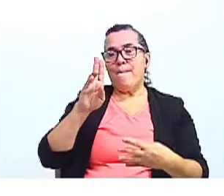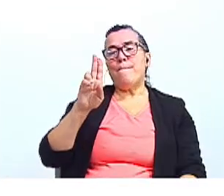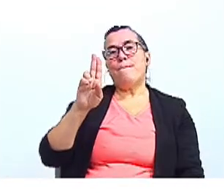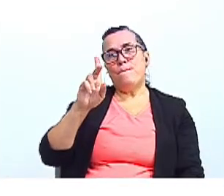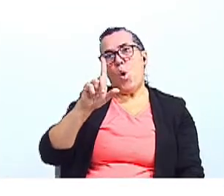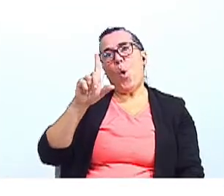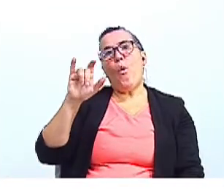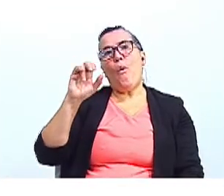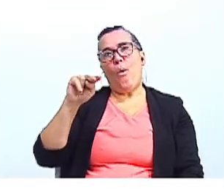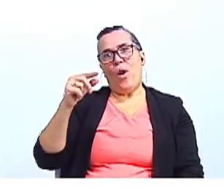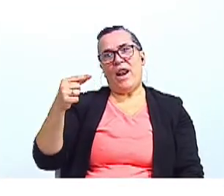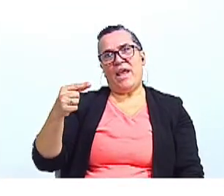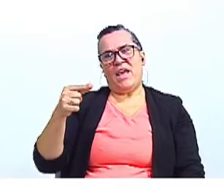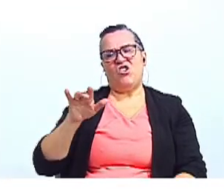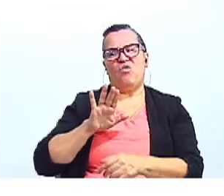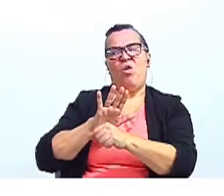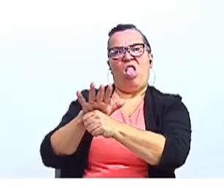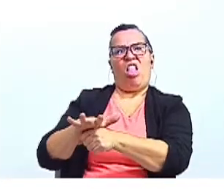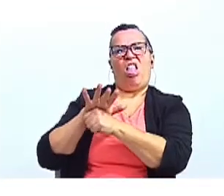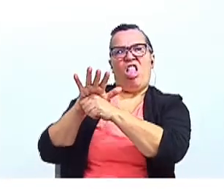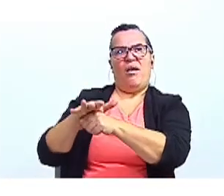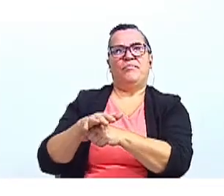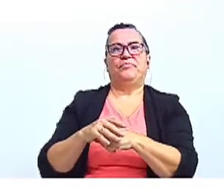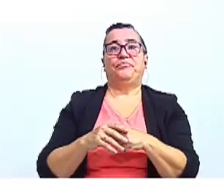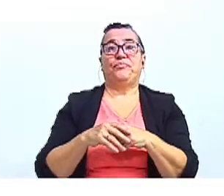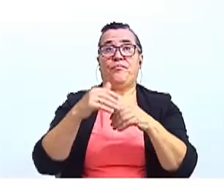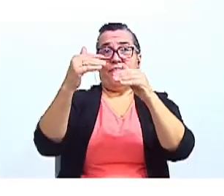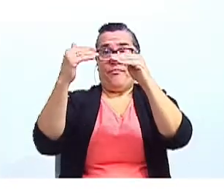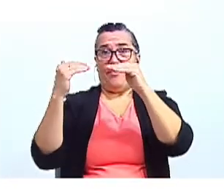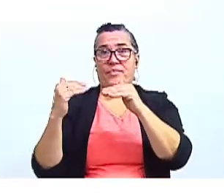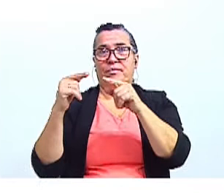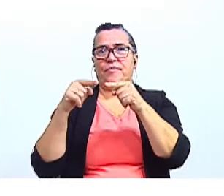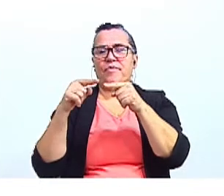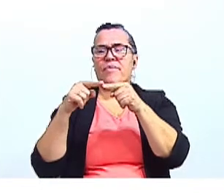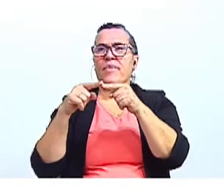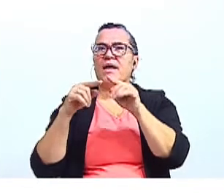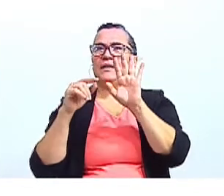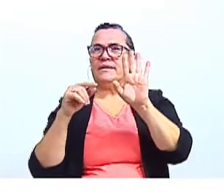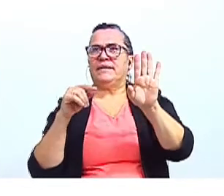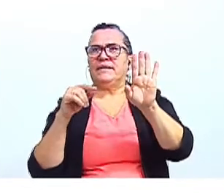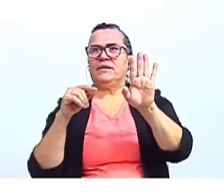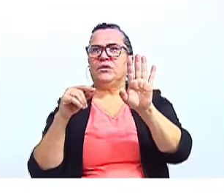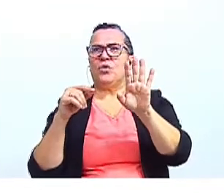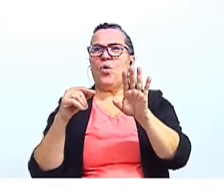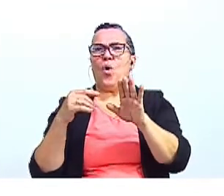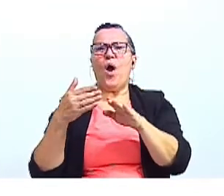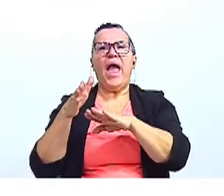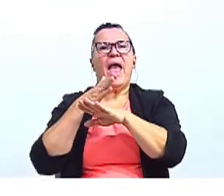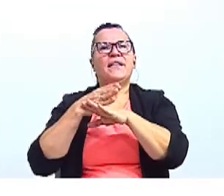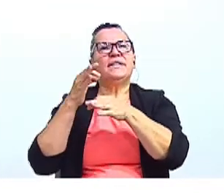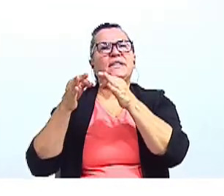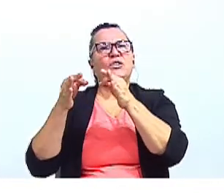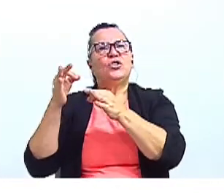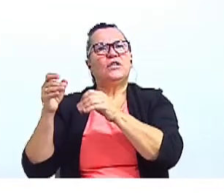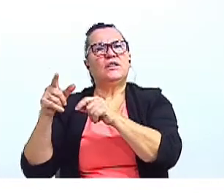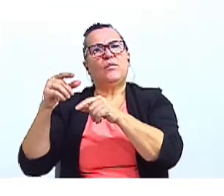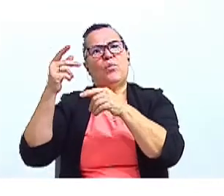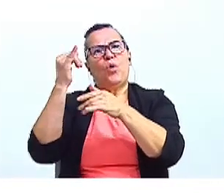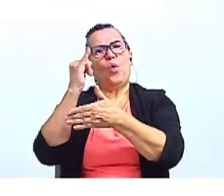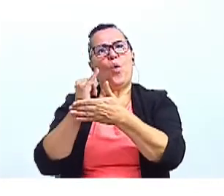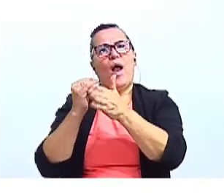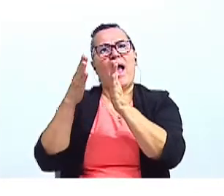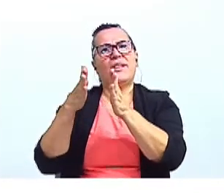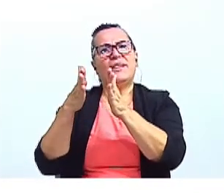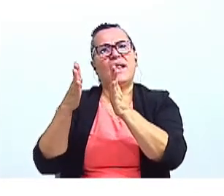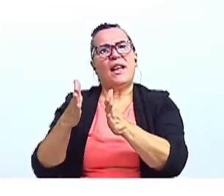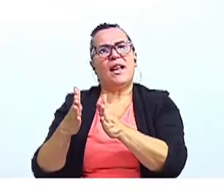Okay, next is number 5. It is a stereotype of an athlete or someone who is primarily interested